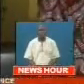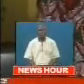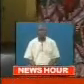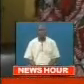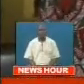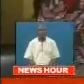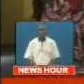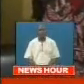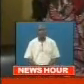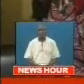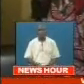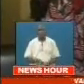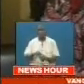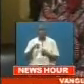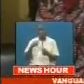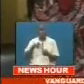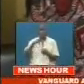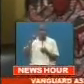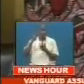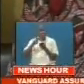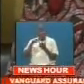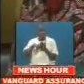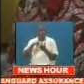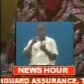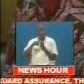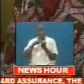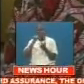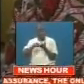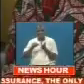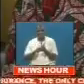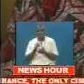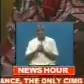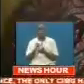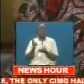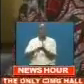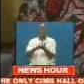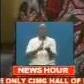The auditors, when I read their report, they just be like quotation,